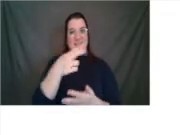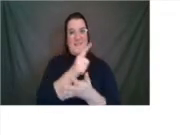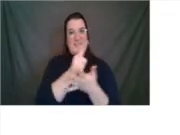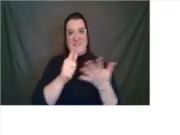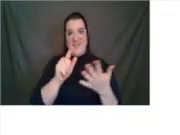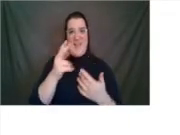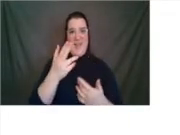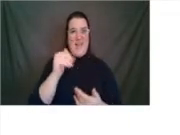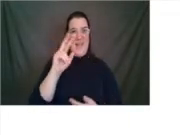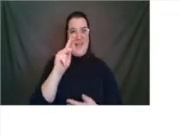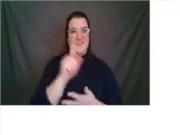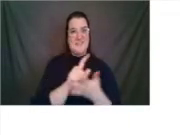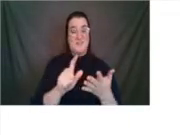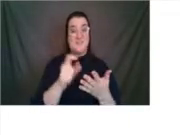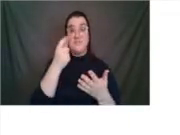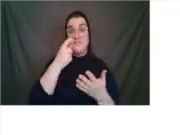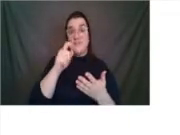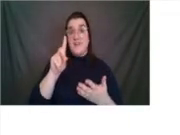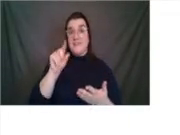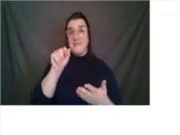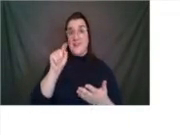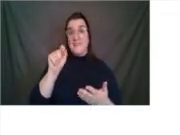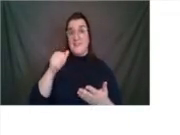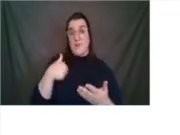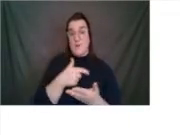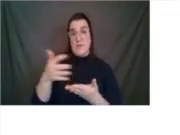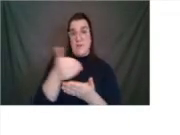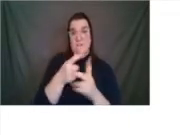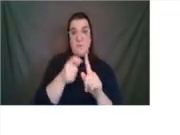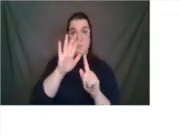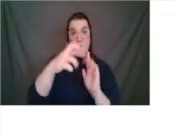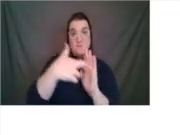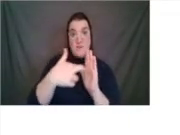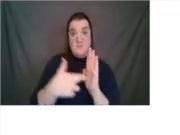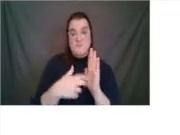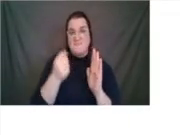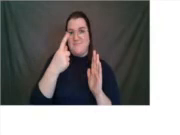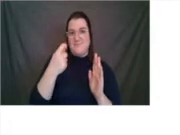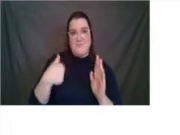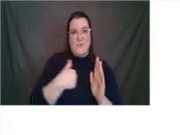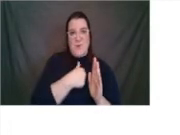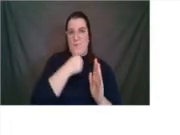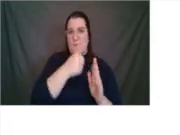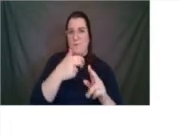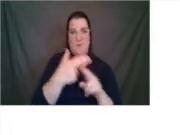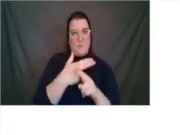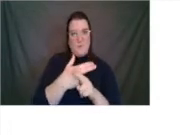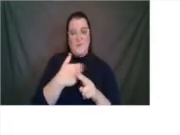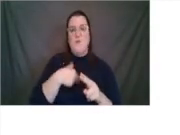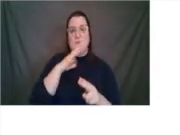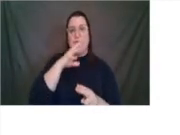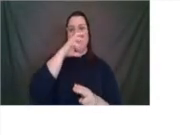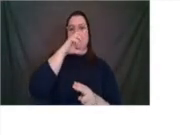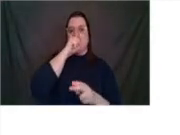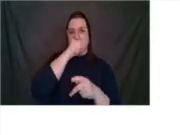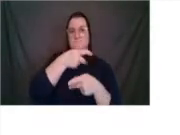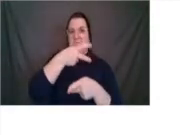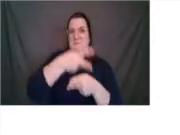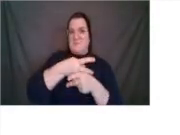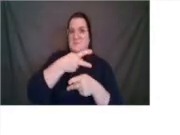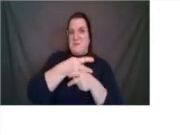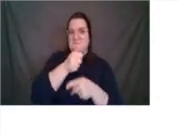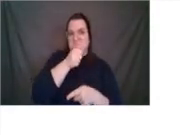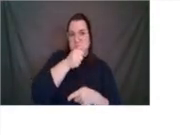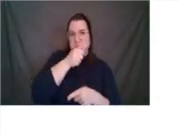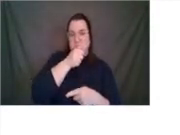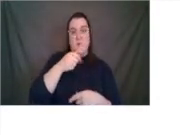Resource Centers is presenting to you this Telehealth Hack Series. Please note that data that we may collect from your registration will not be used and will